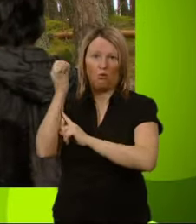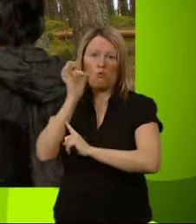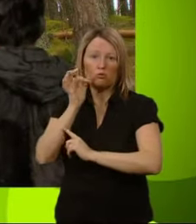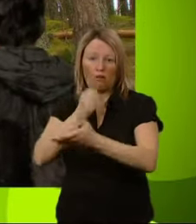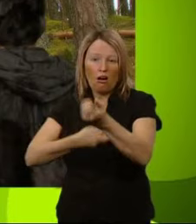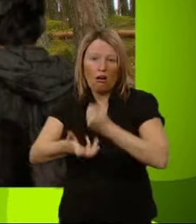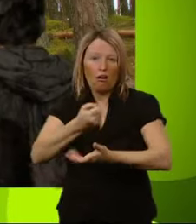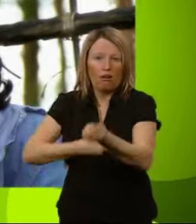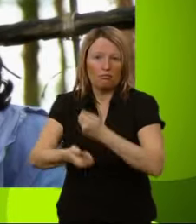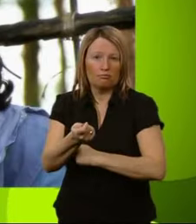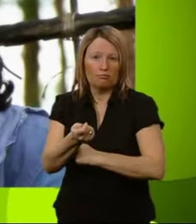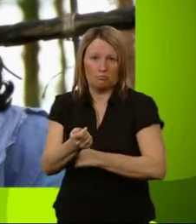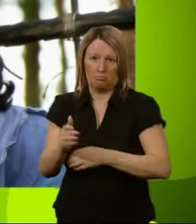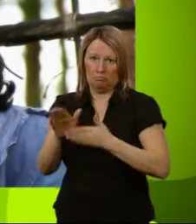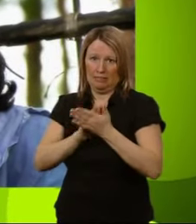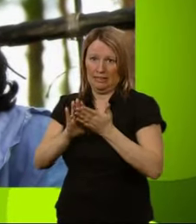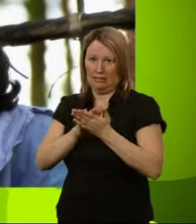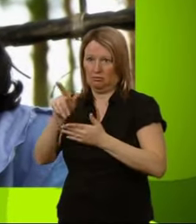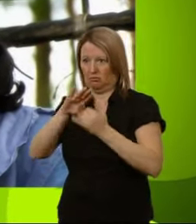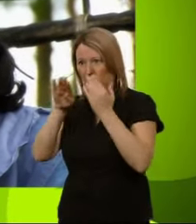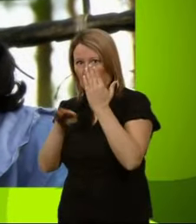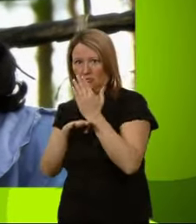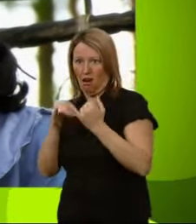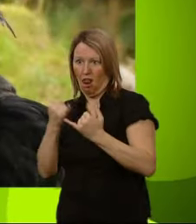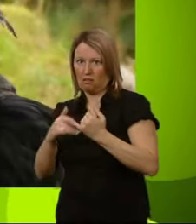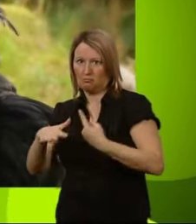Treasure Ring. This now keeps you rooted in last